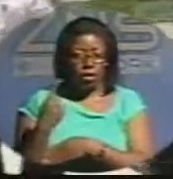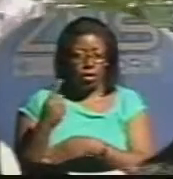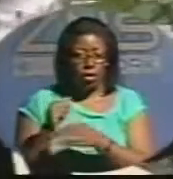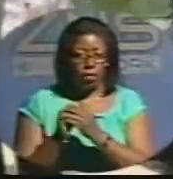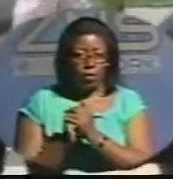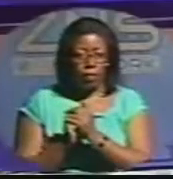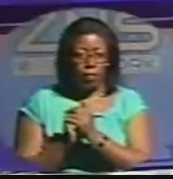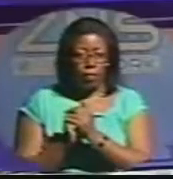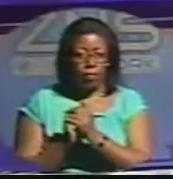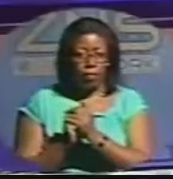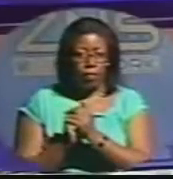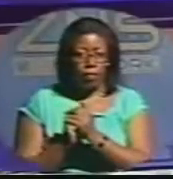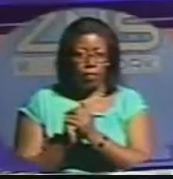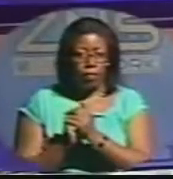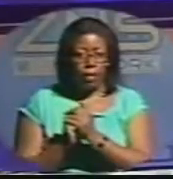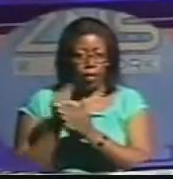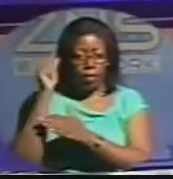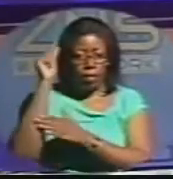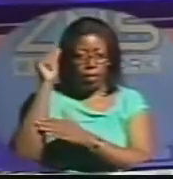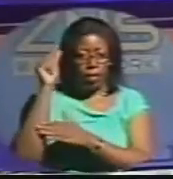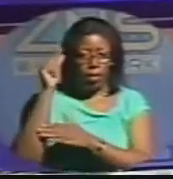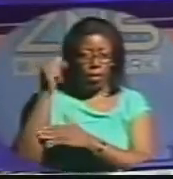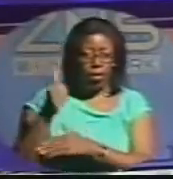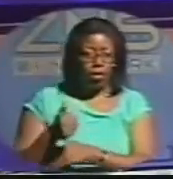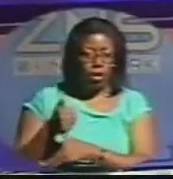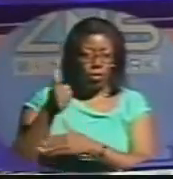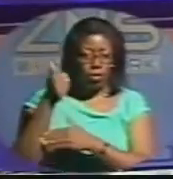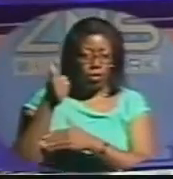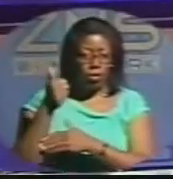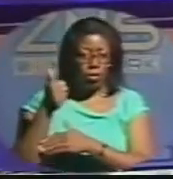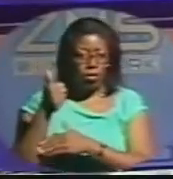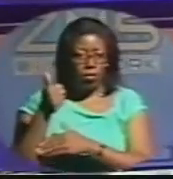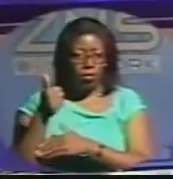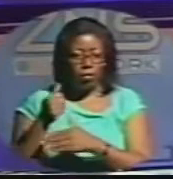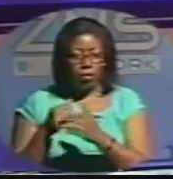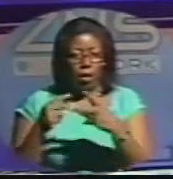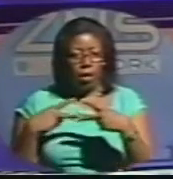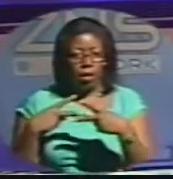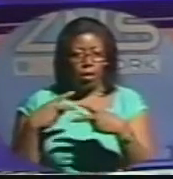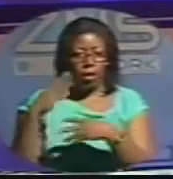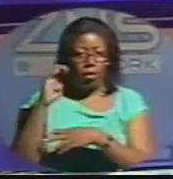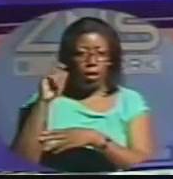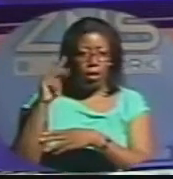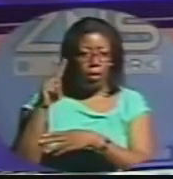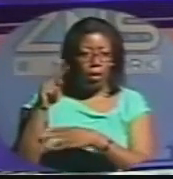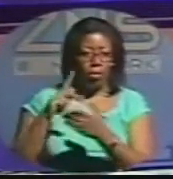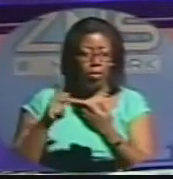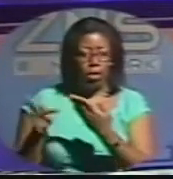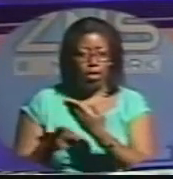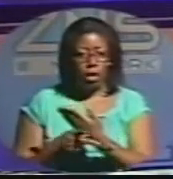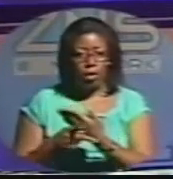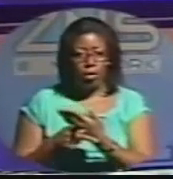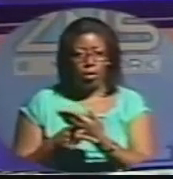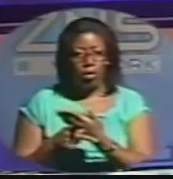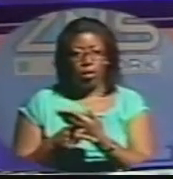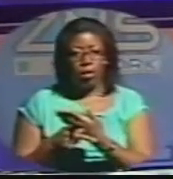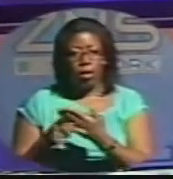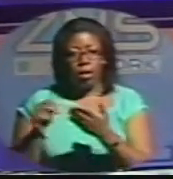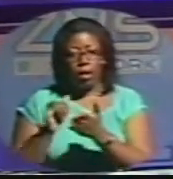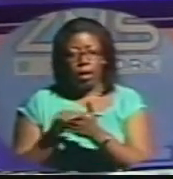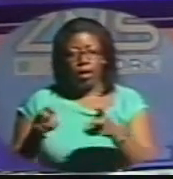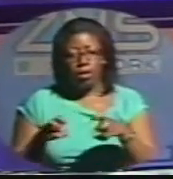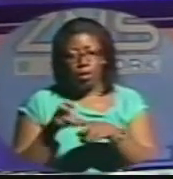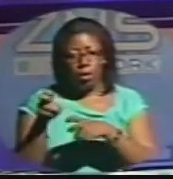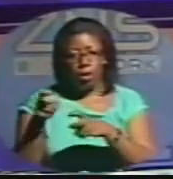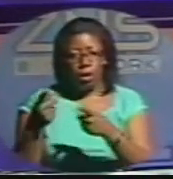The Governor General and his wife, Lady Foulkes, toured the billion-dollar Baha Mar Project today. And as Fern Carey tells us, the tour comes as